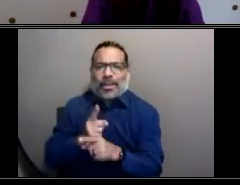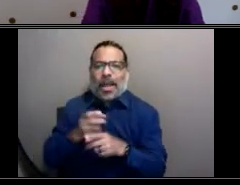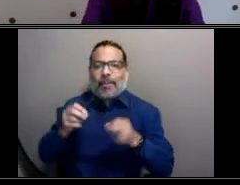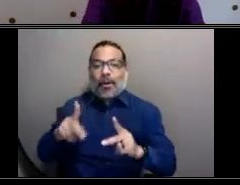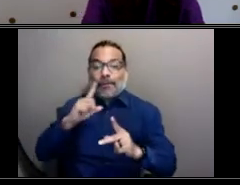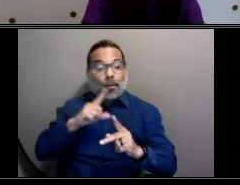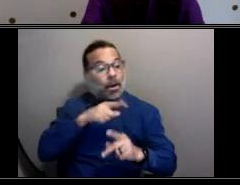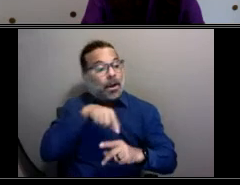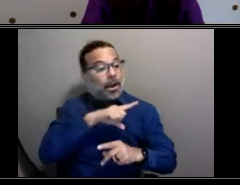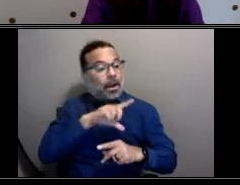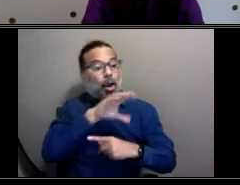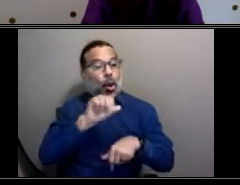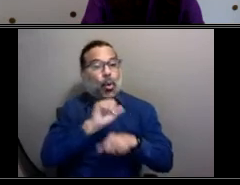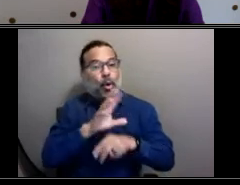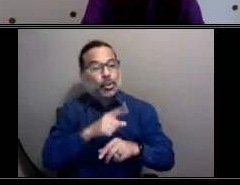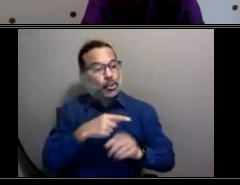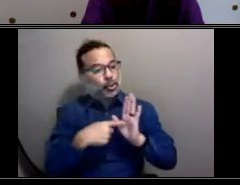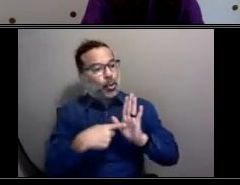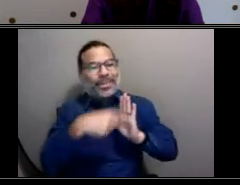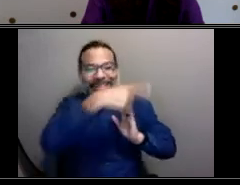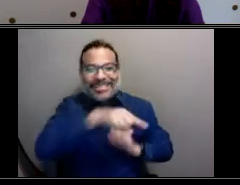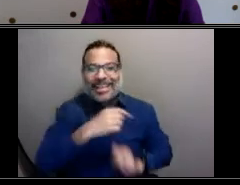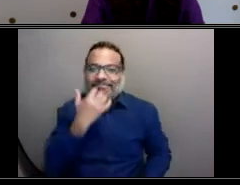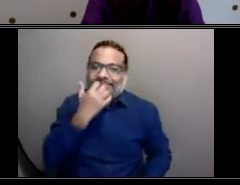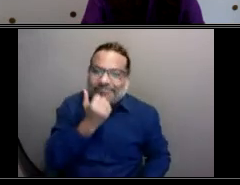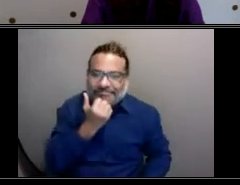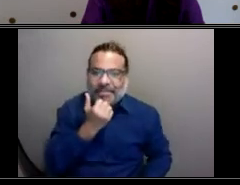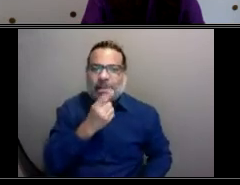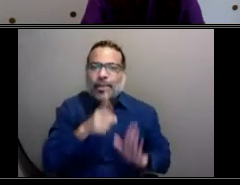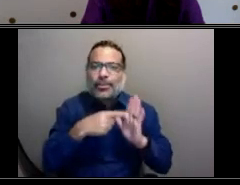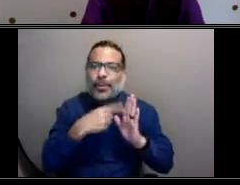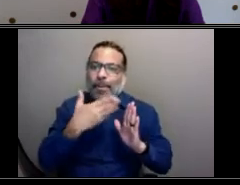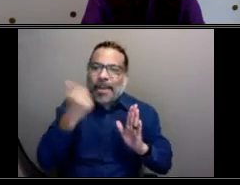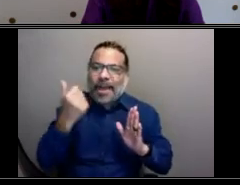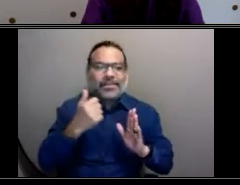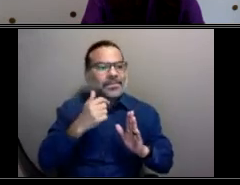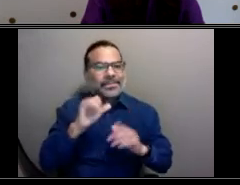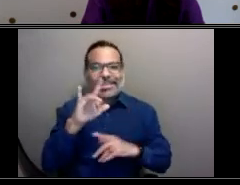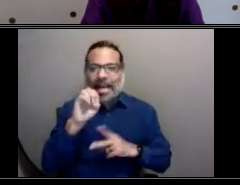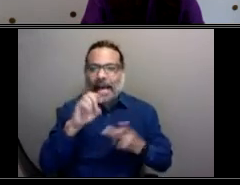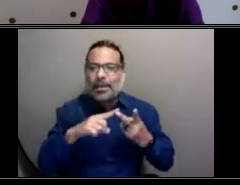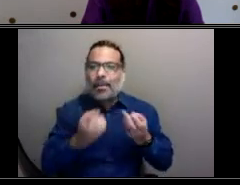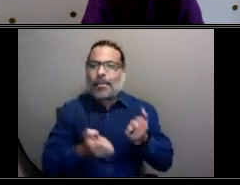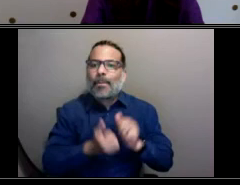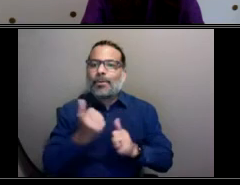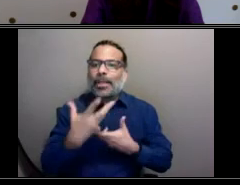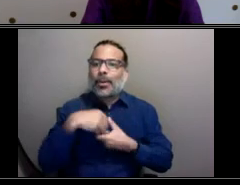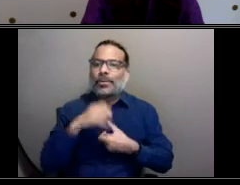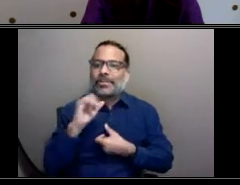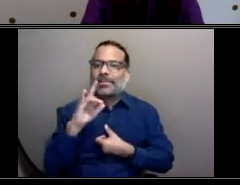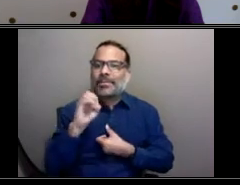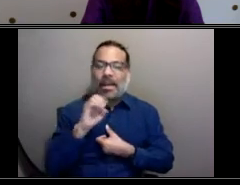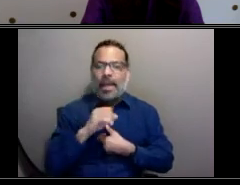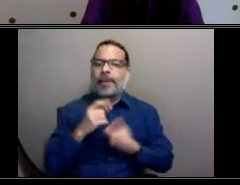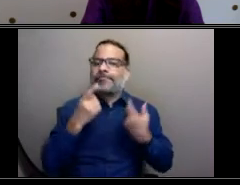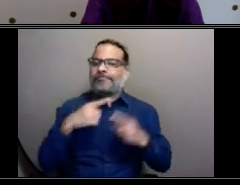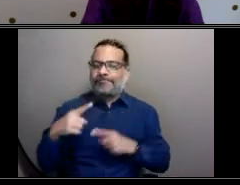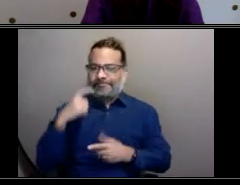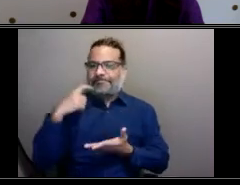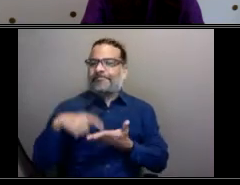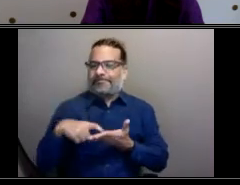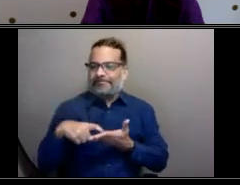to demonstrate that they care, to show their best side, their most inclusive side. That's a phenomenon that me and a couple of